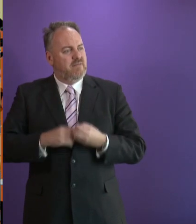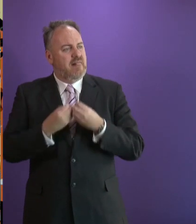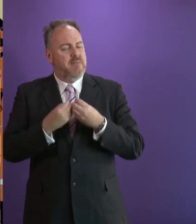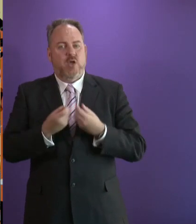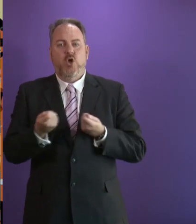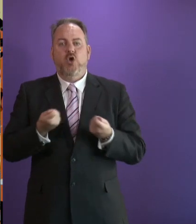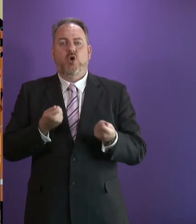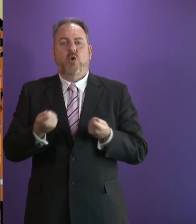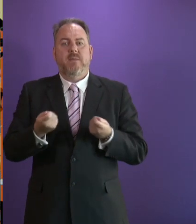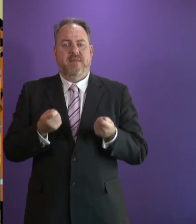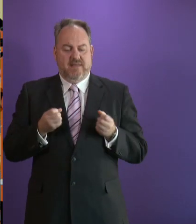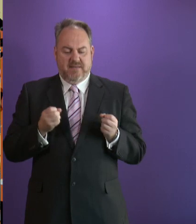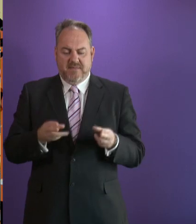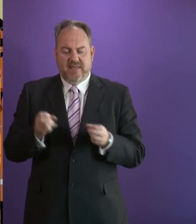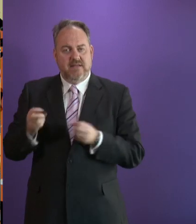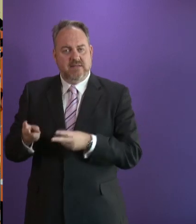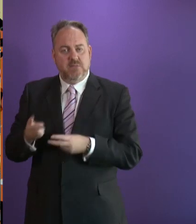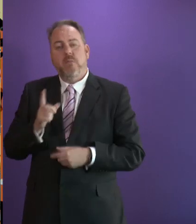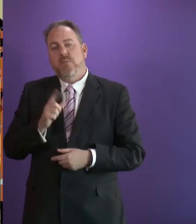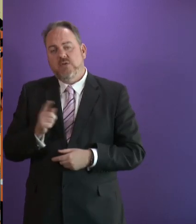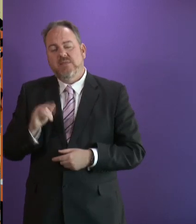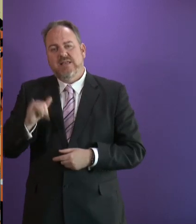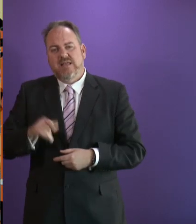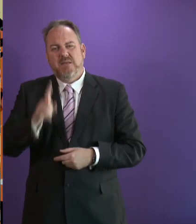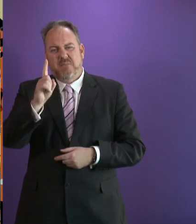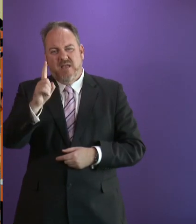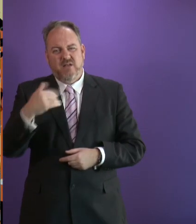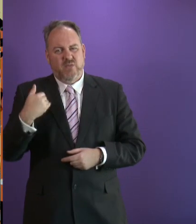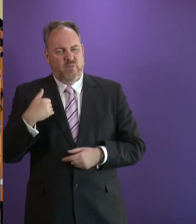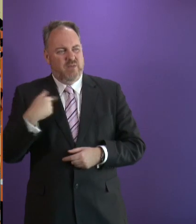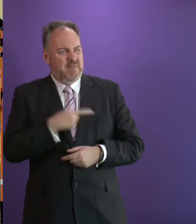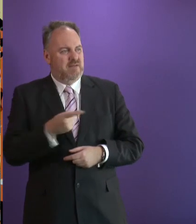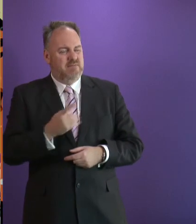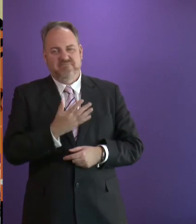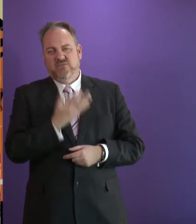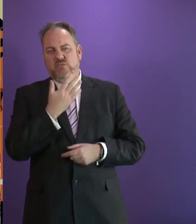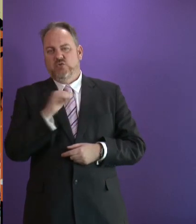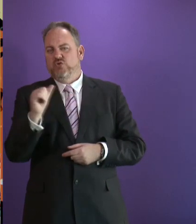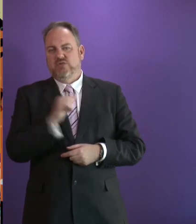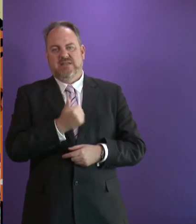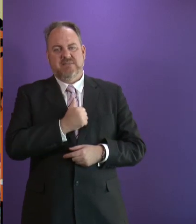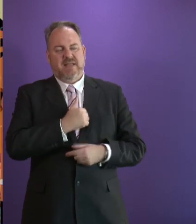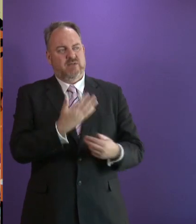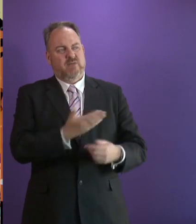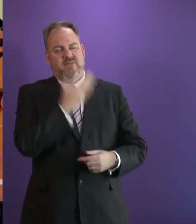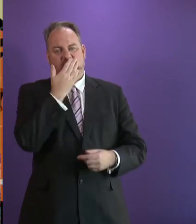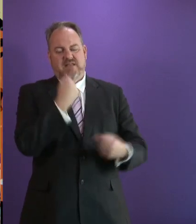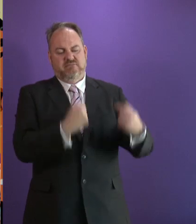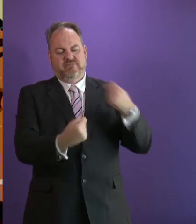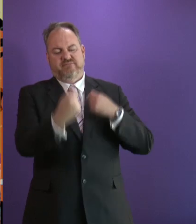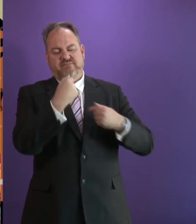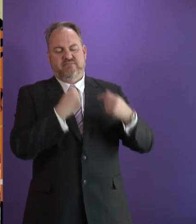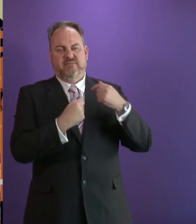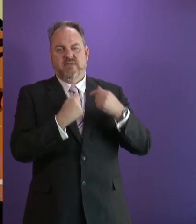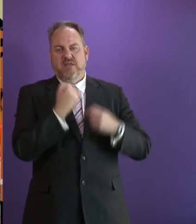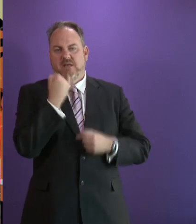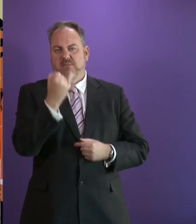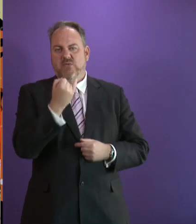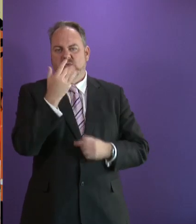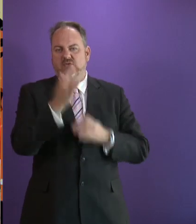but surely the responsibility shouldn't lie with the women who are using platforms to use their voice. Kay